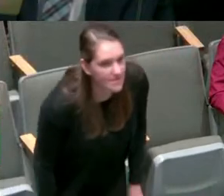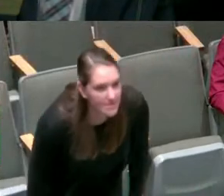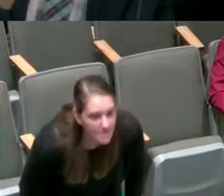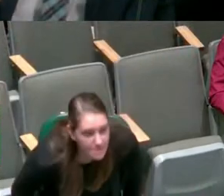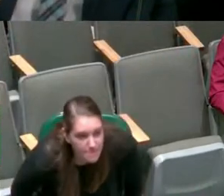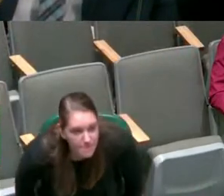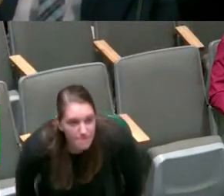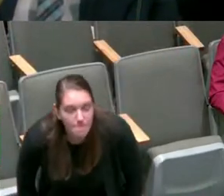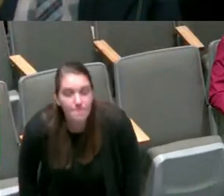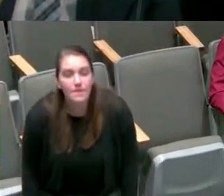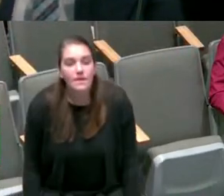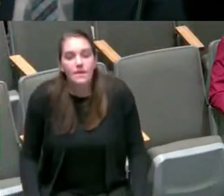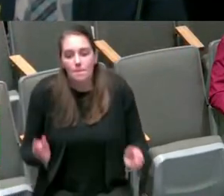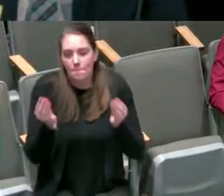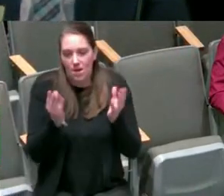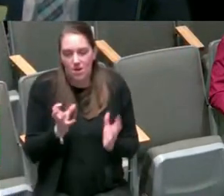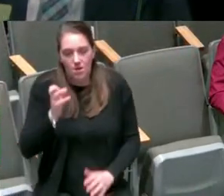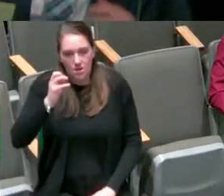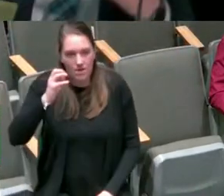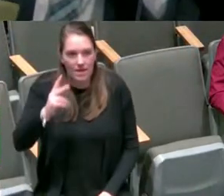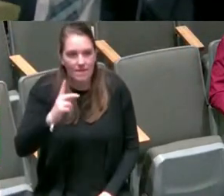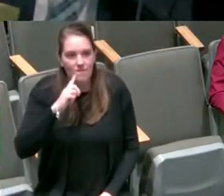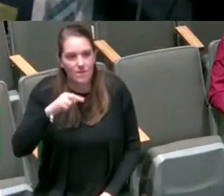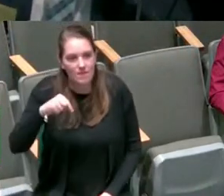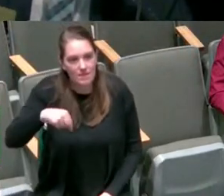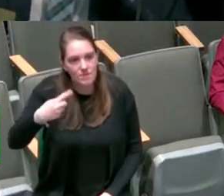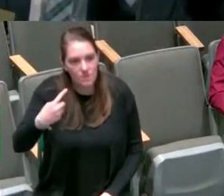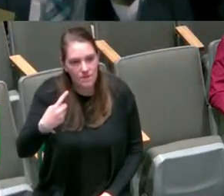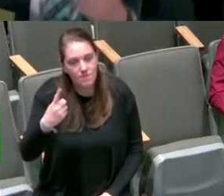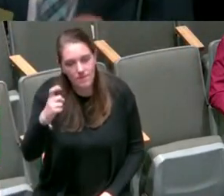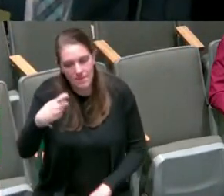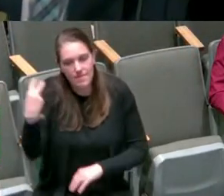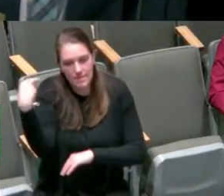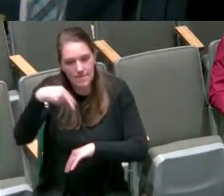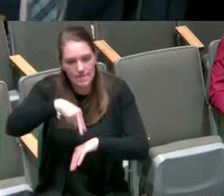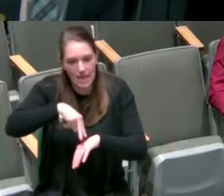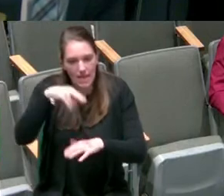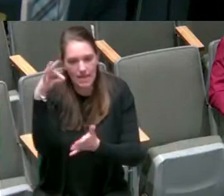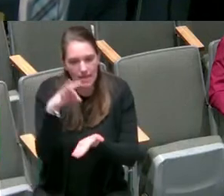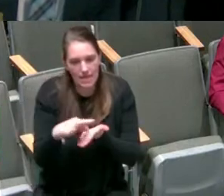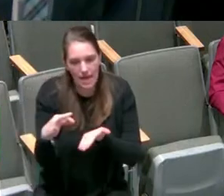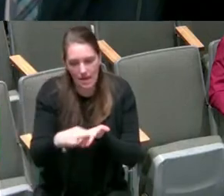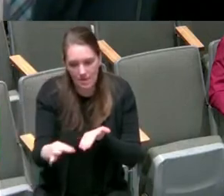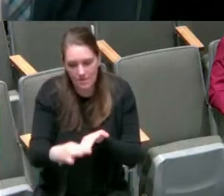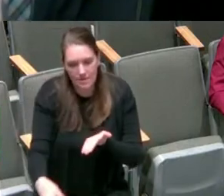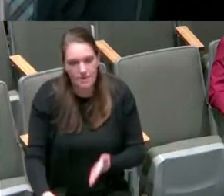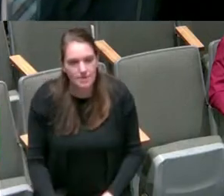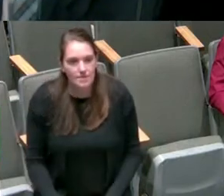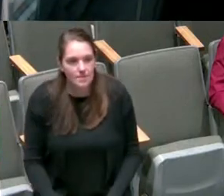okay for this one we are going to do a standing count